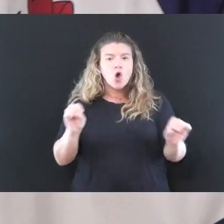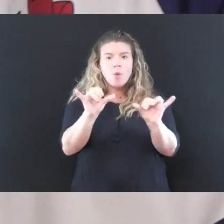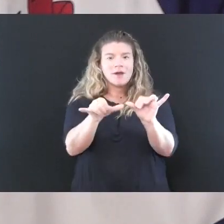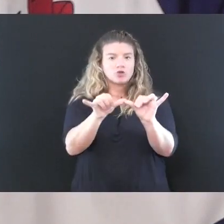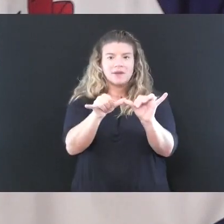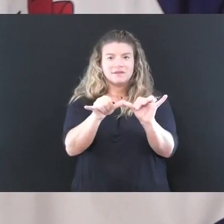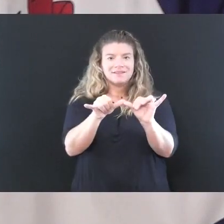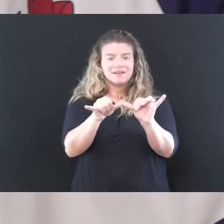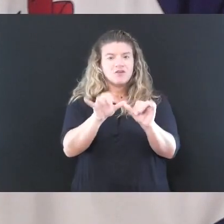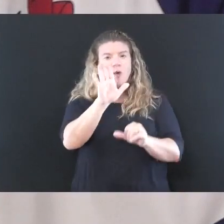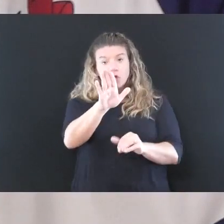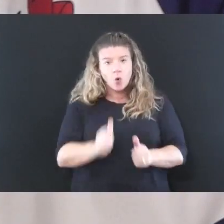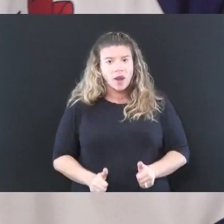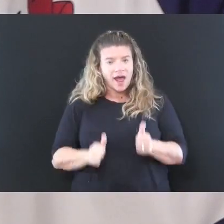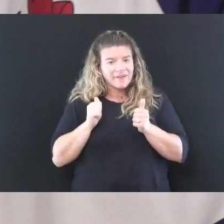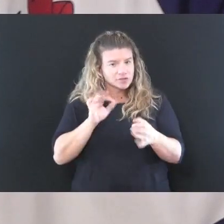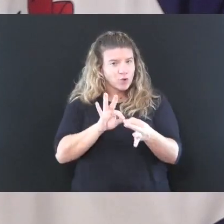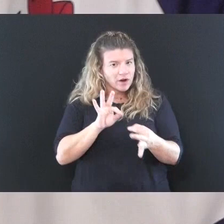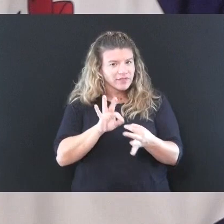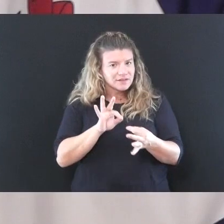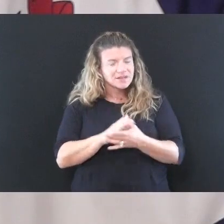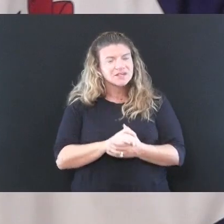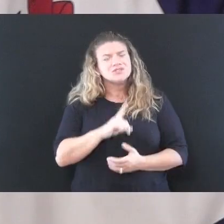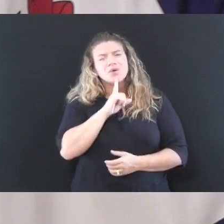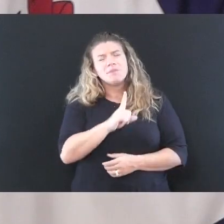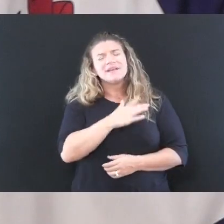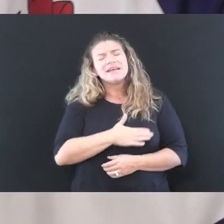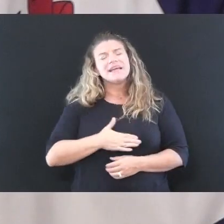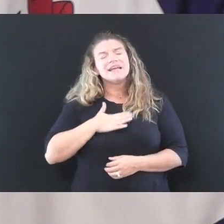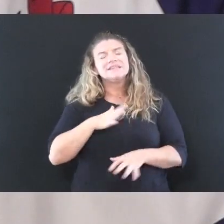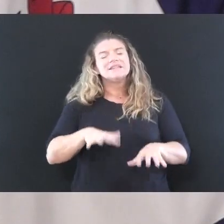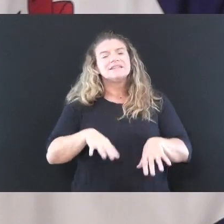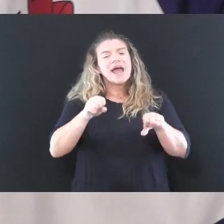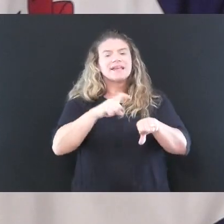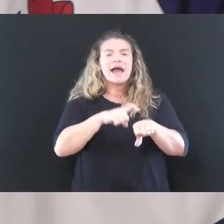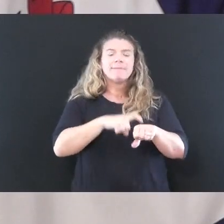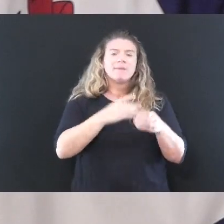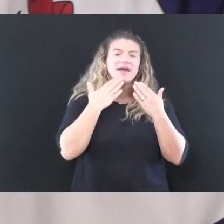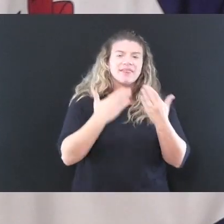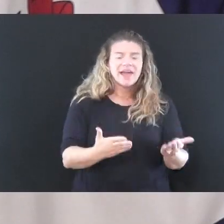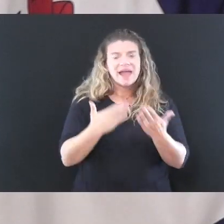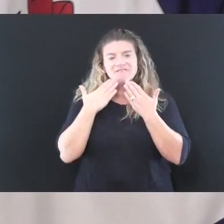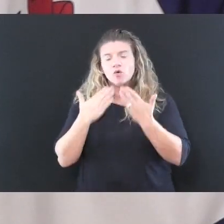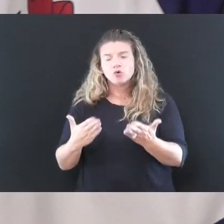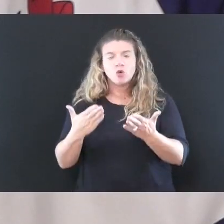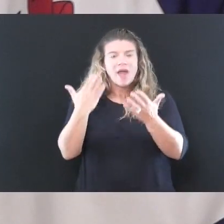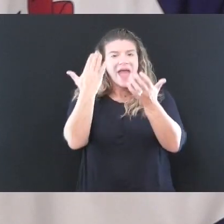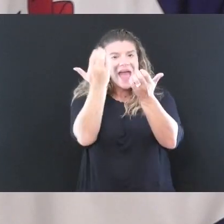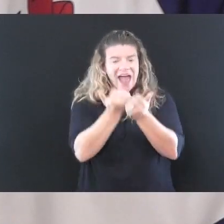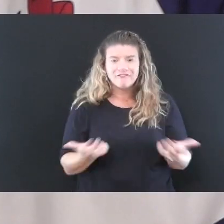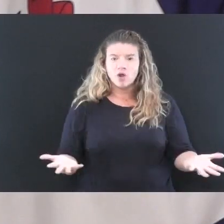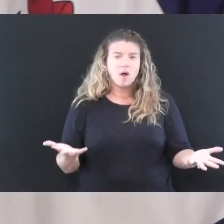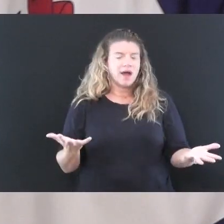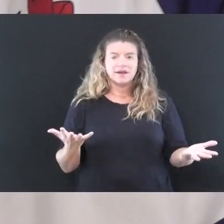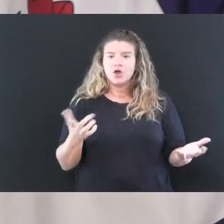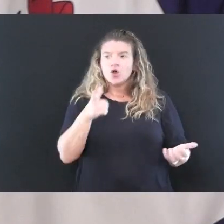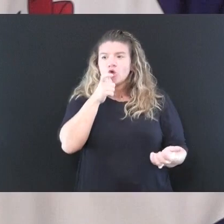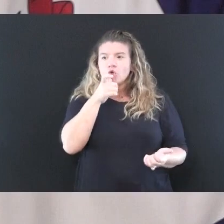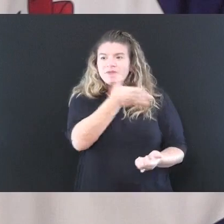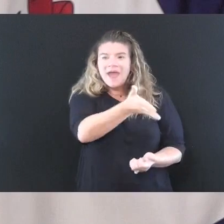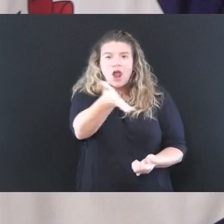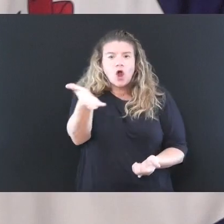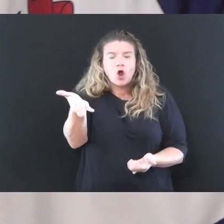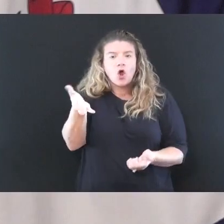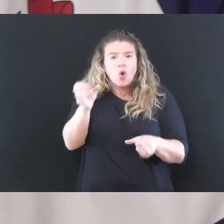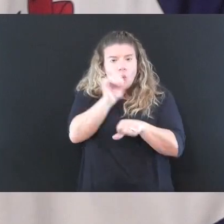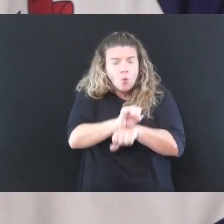can measure it. Please take time to be thankful to all the people that are absolutely out there putting in the